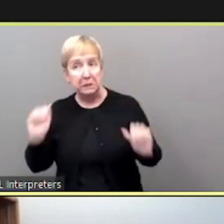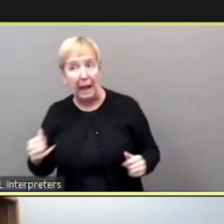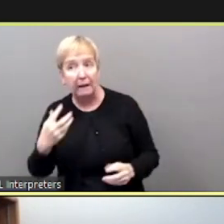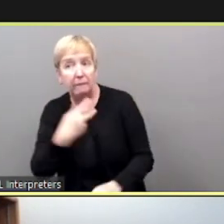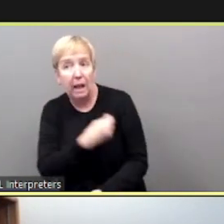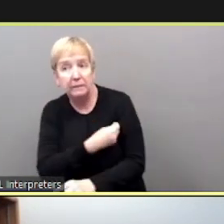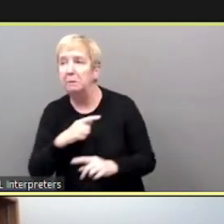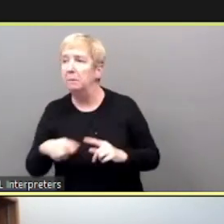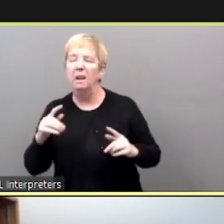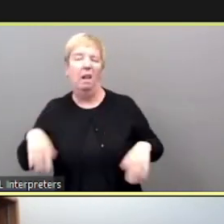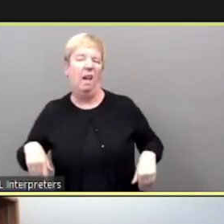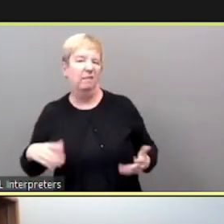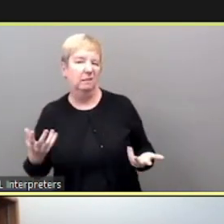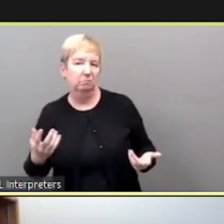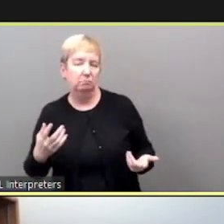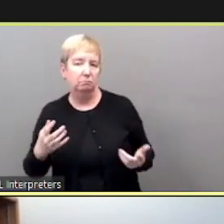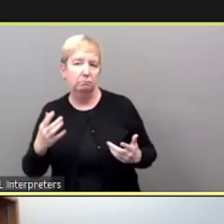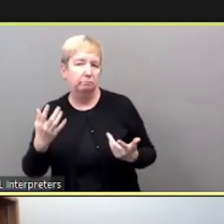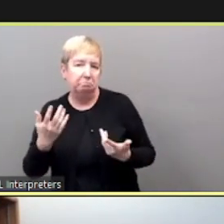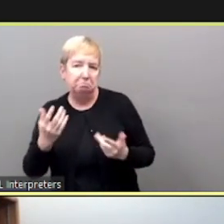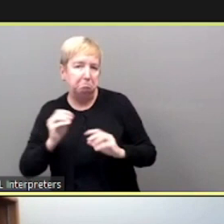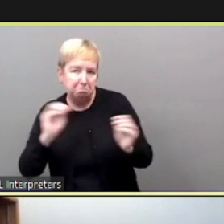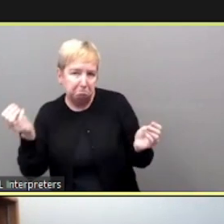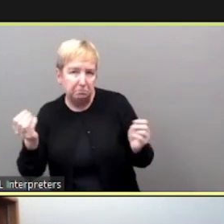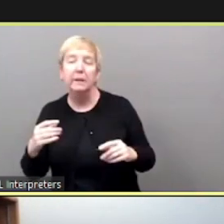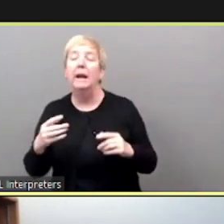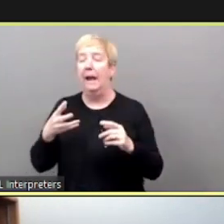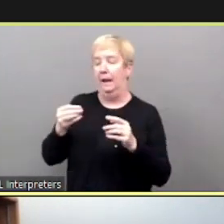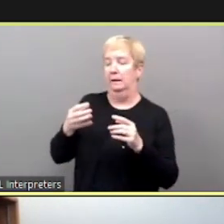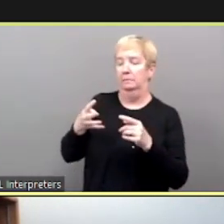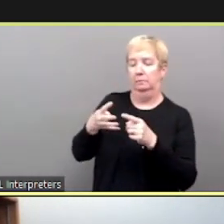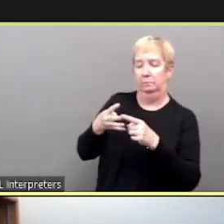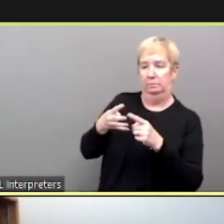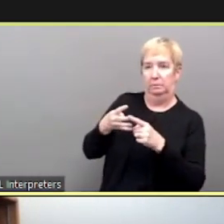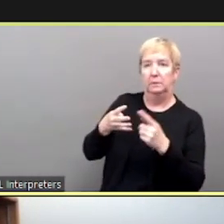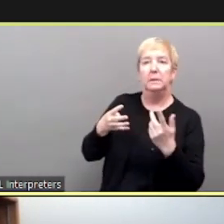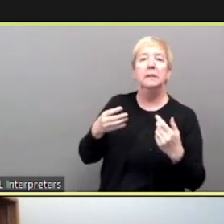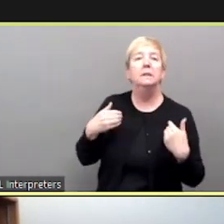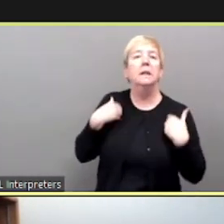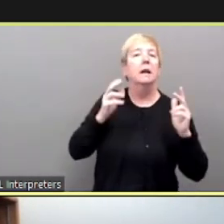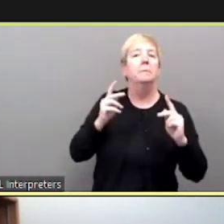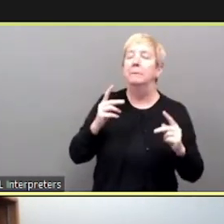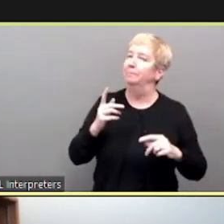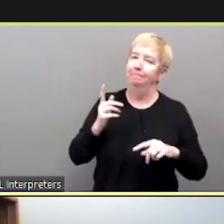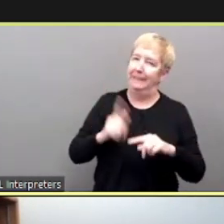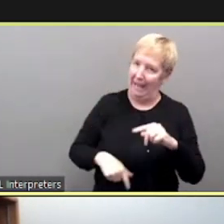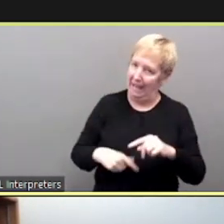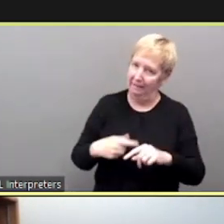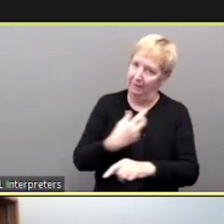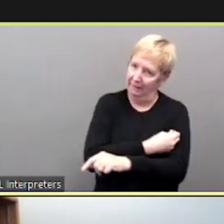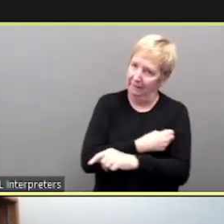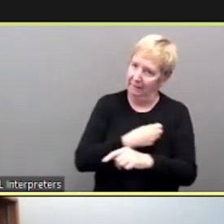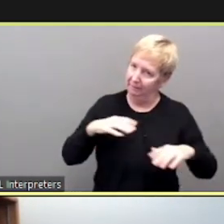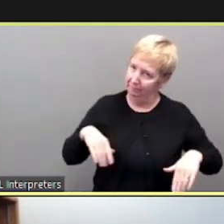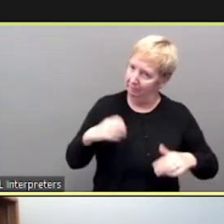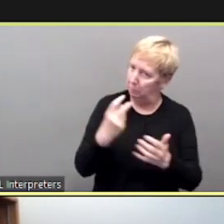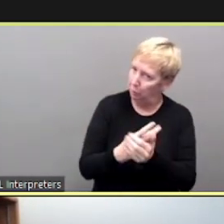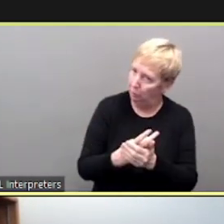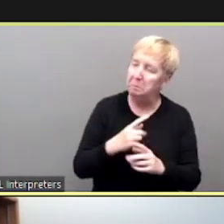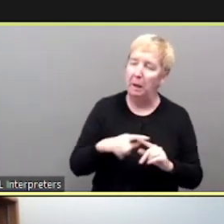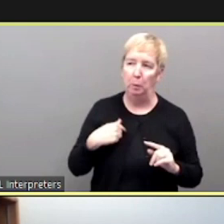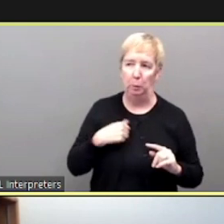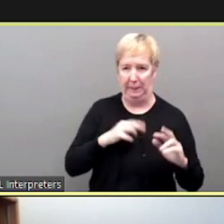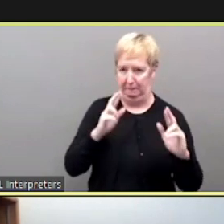then also the younger age groups that are not yet eligible but we hope will be very soon, as